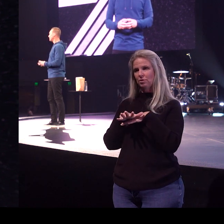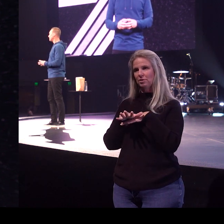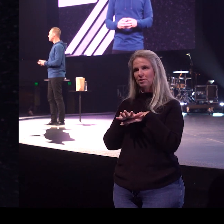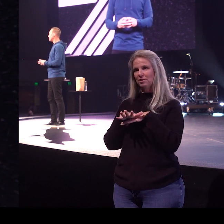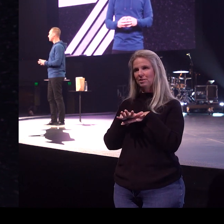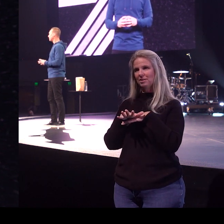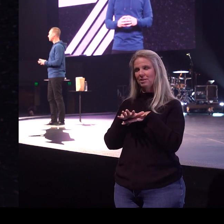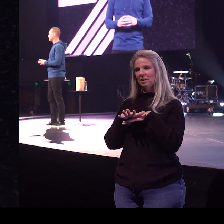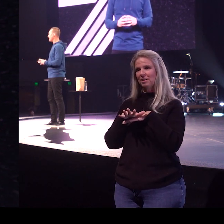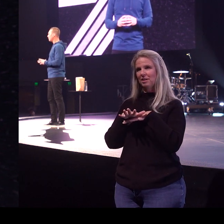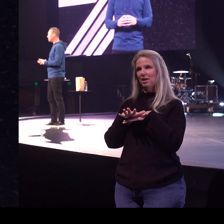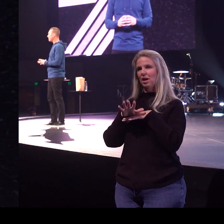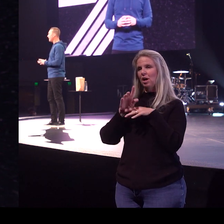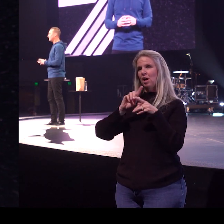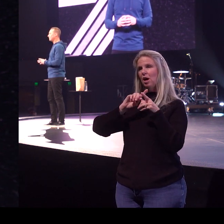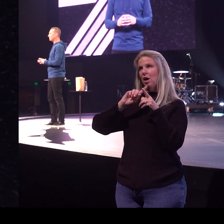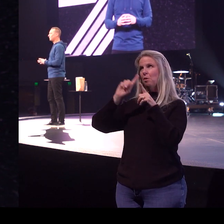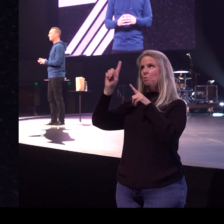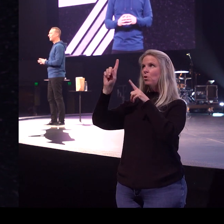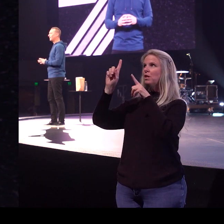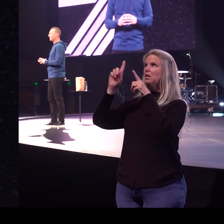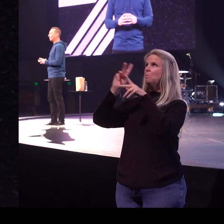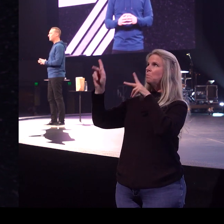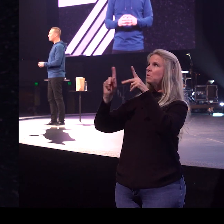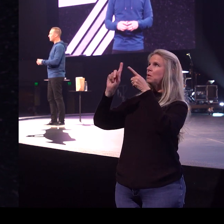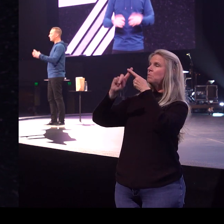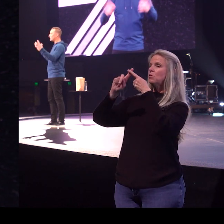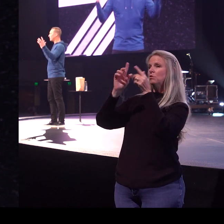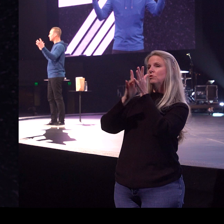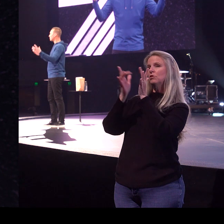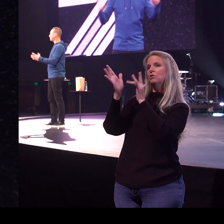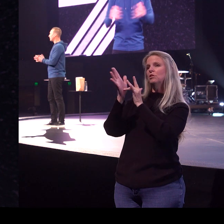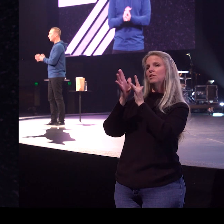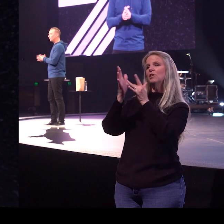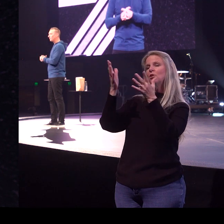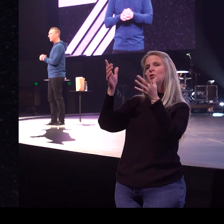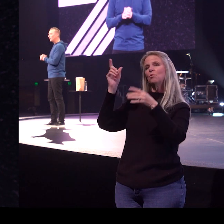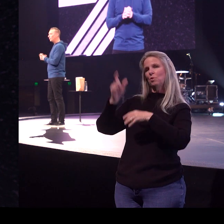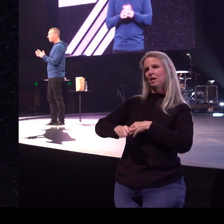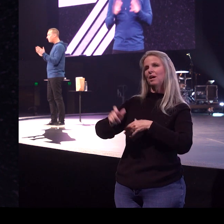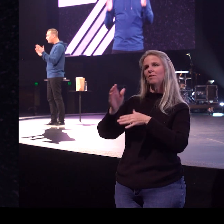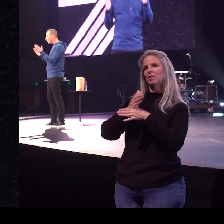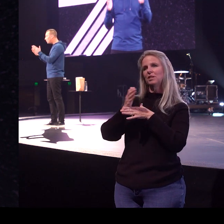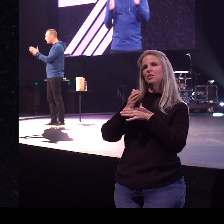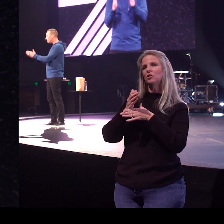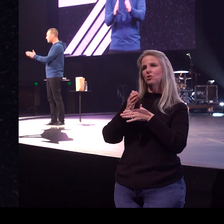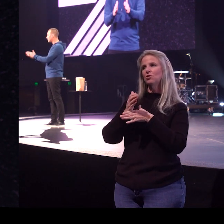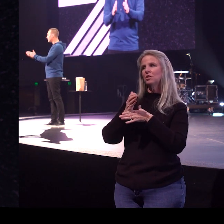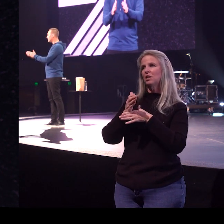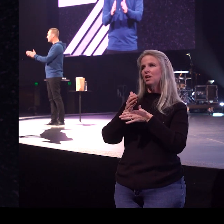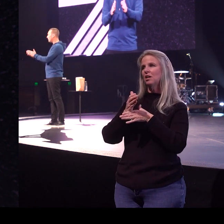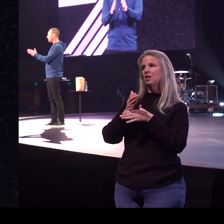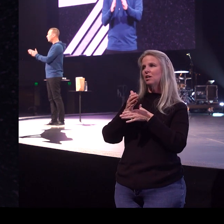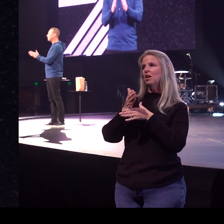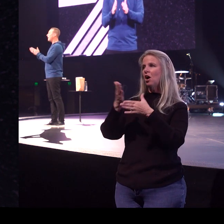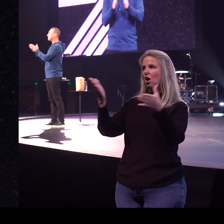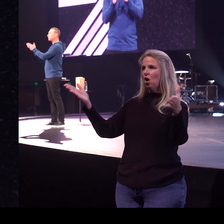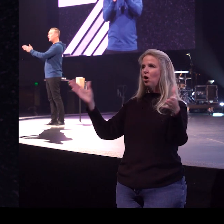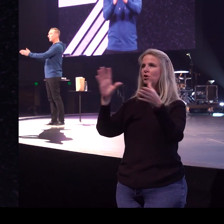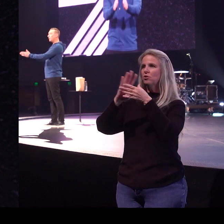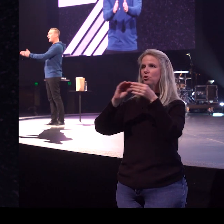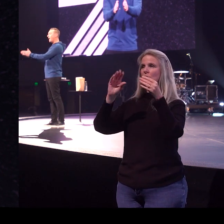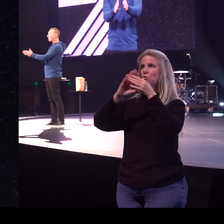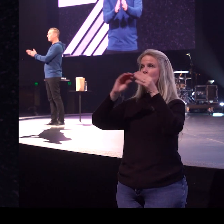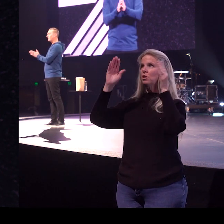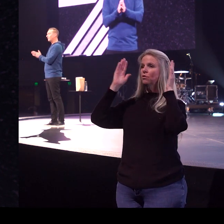Jesus. How do we do that? We simply start sharing our story. We focus on who God's